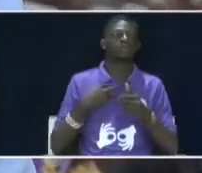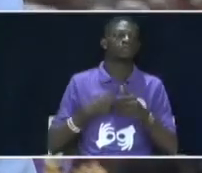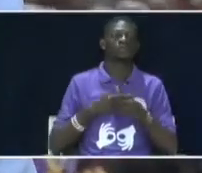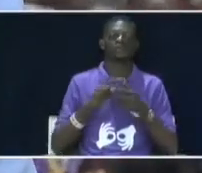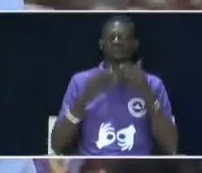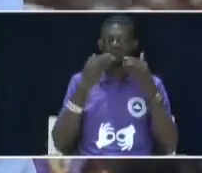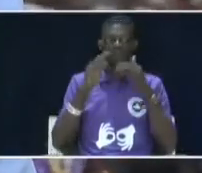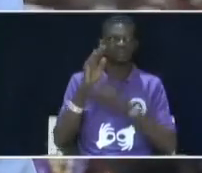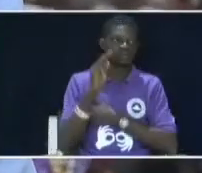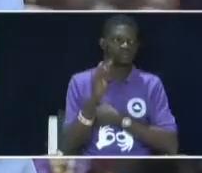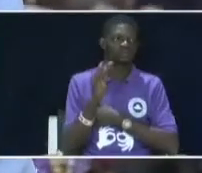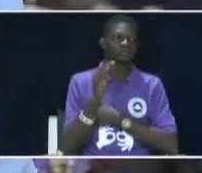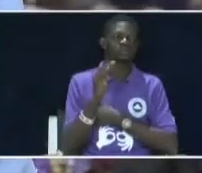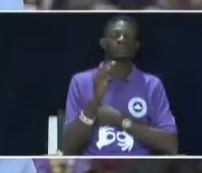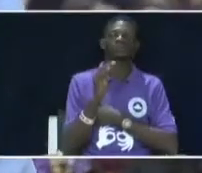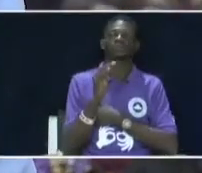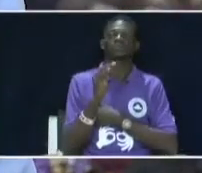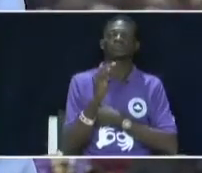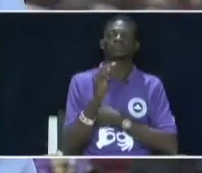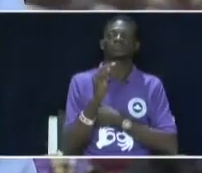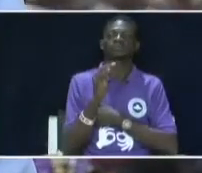God